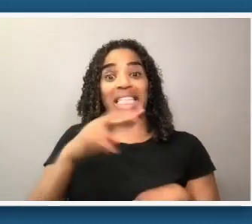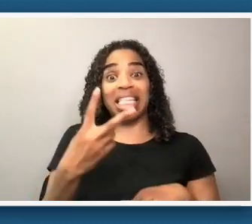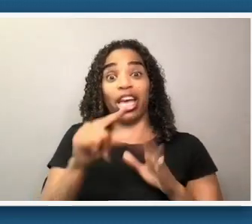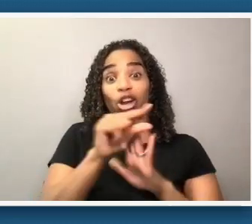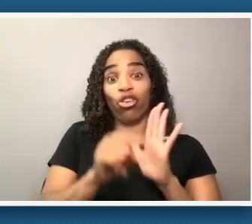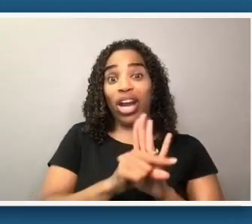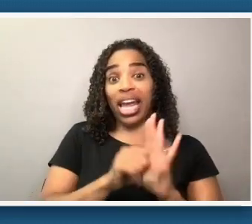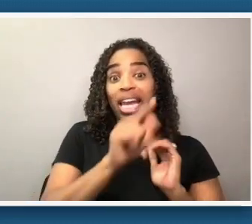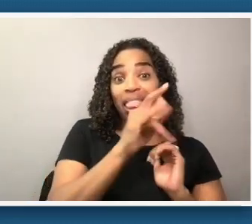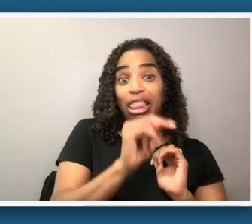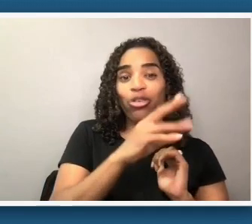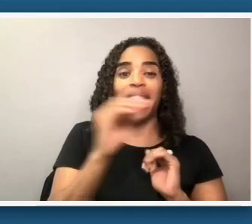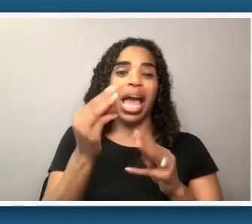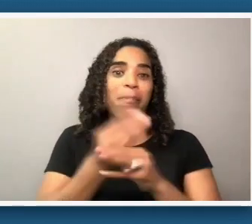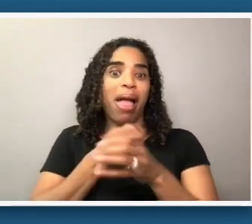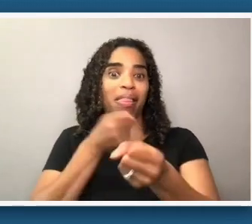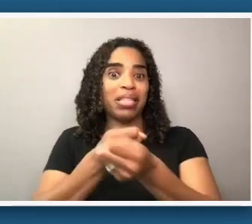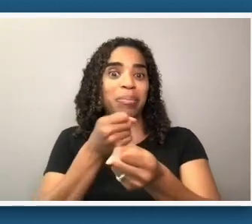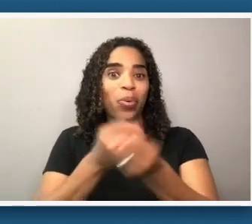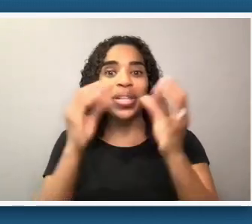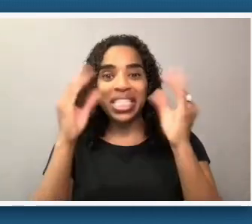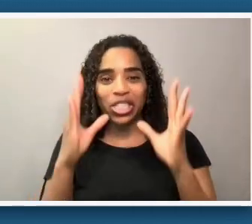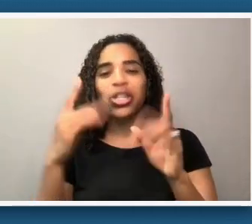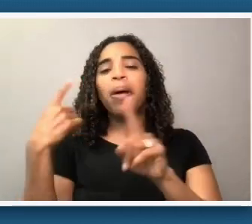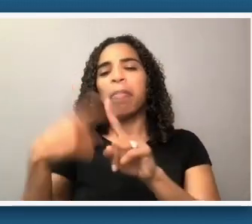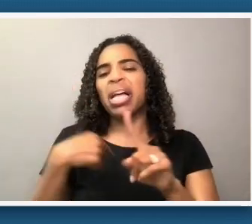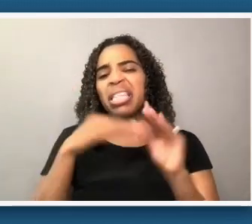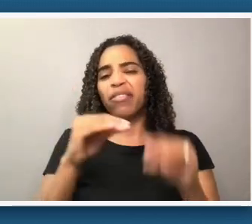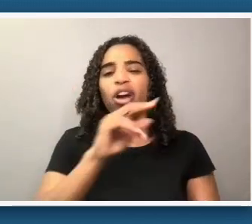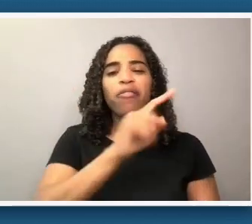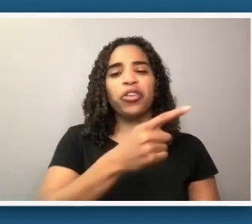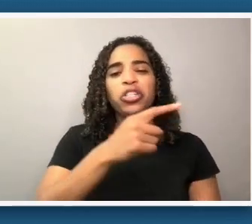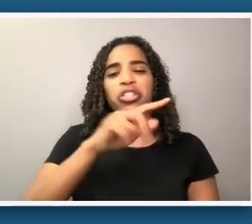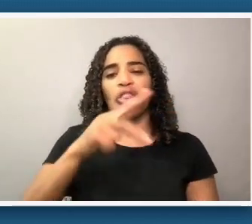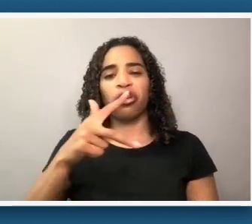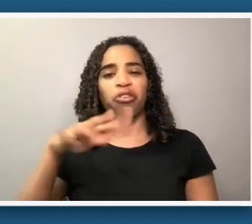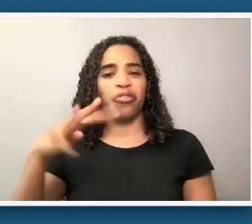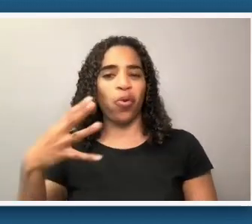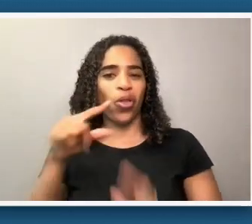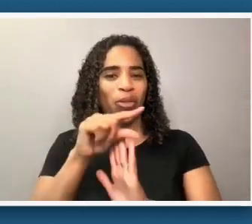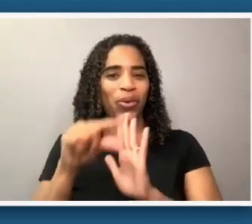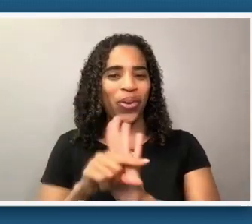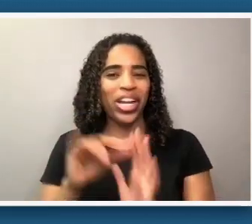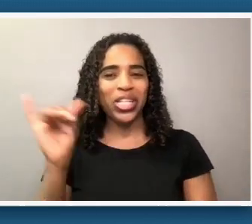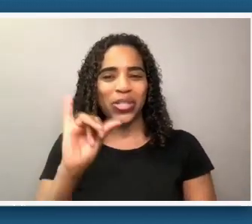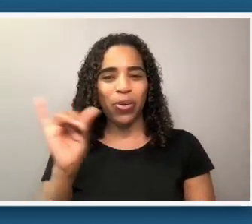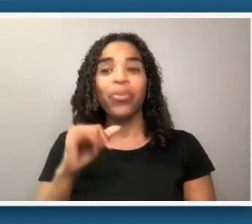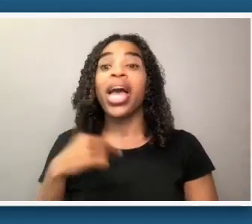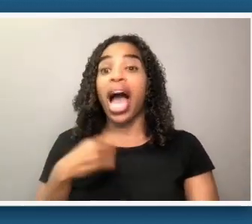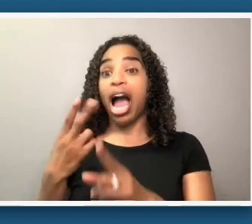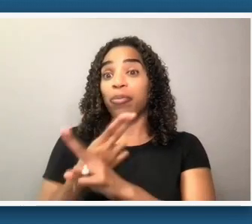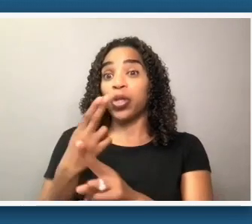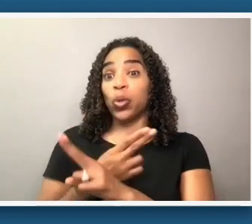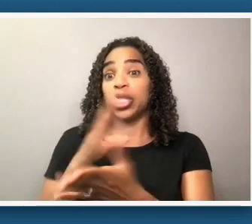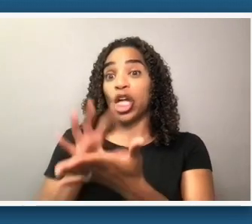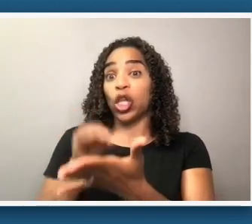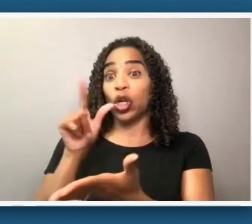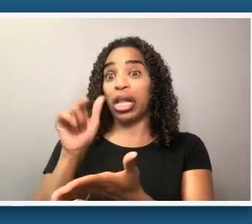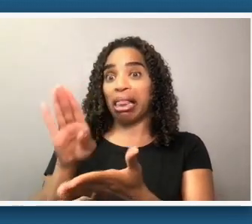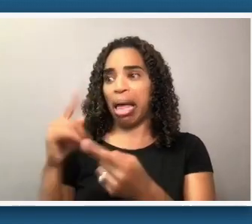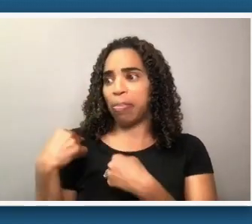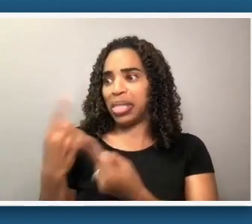and math support teacher, and I've also taught first, third, and fourth grade. I've been using the Learning Lab since I was introduced to it